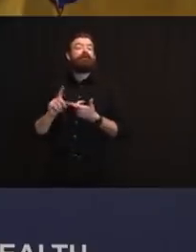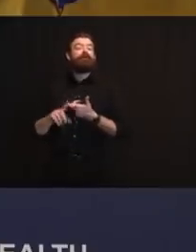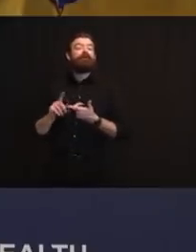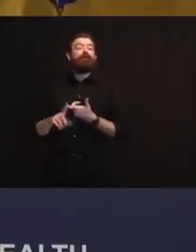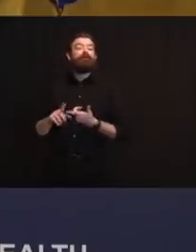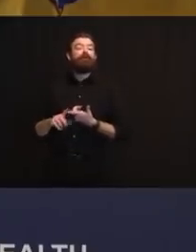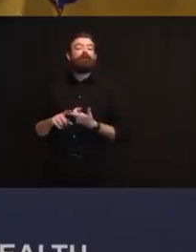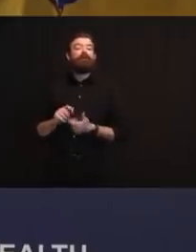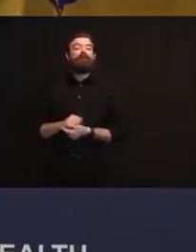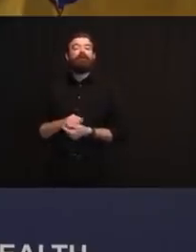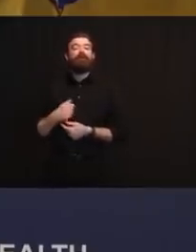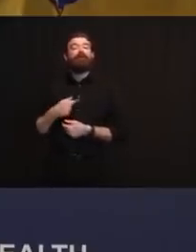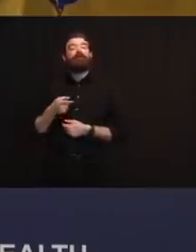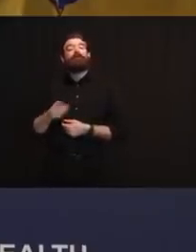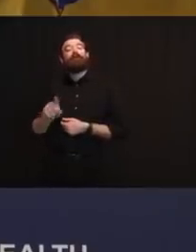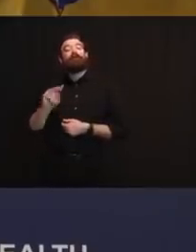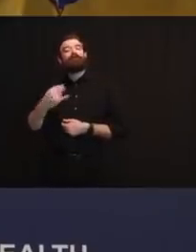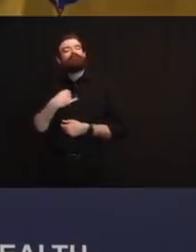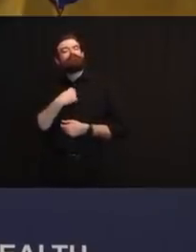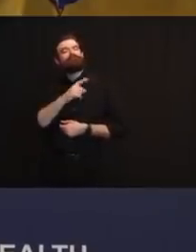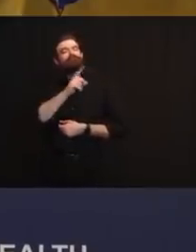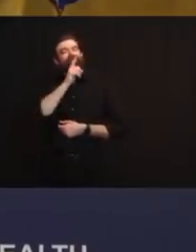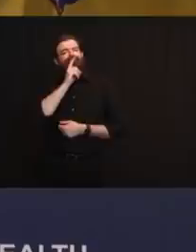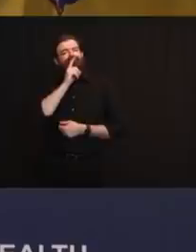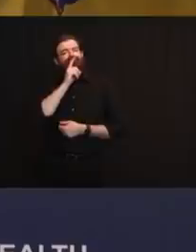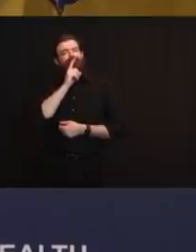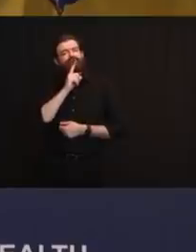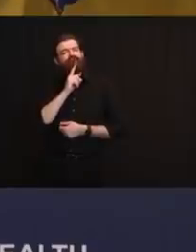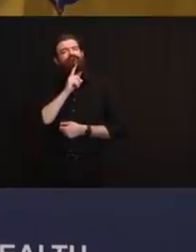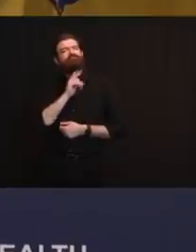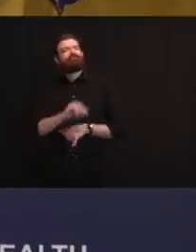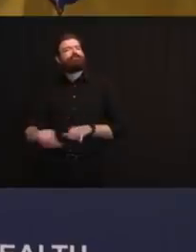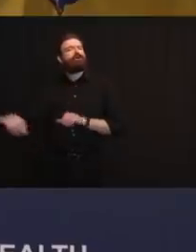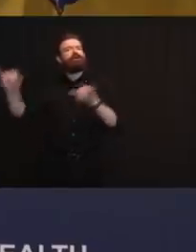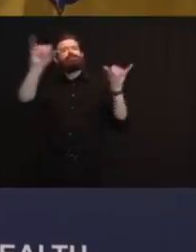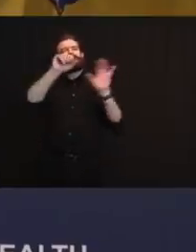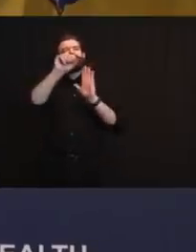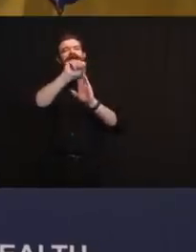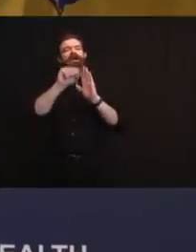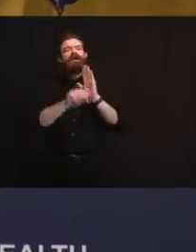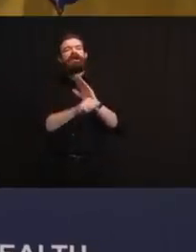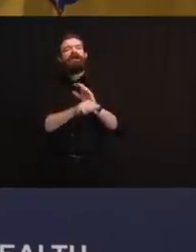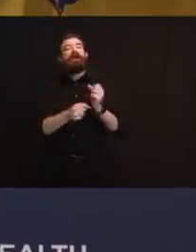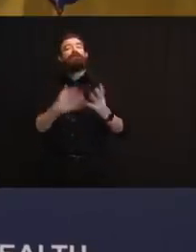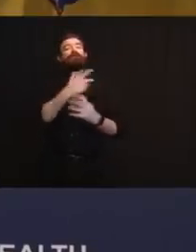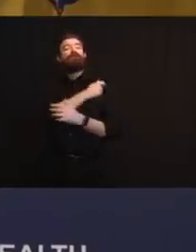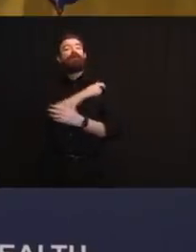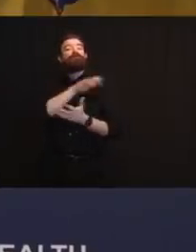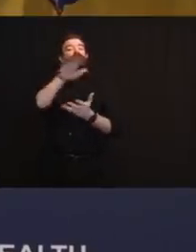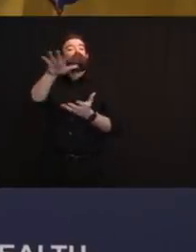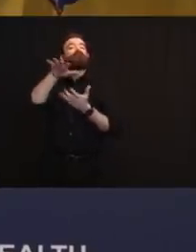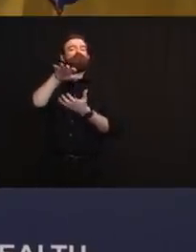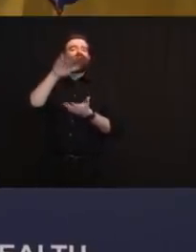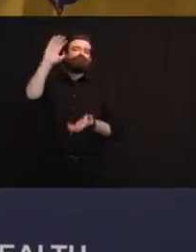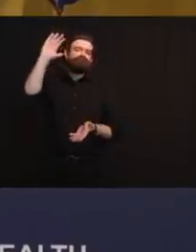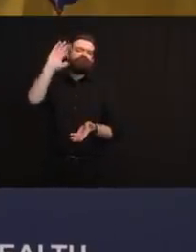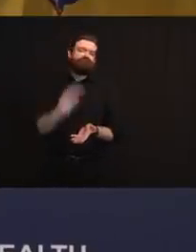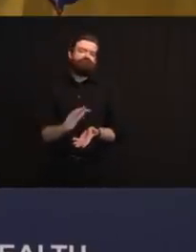state has received a smaller, or expectation of a smaller allocation. And there was at